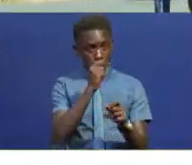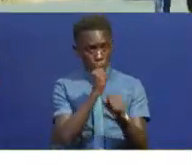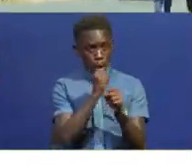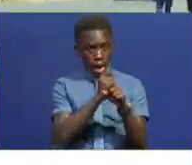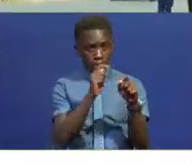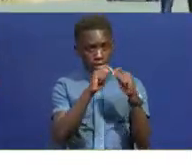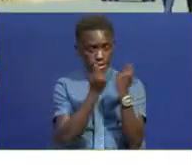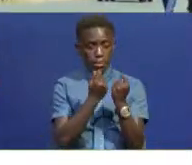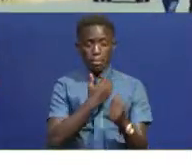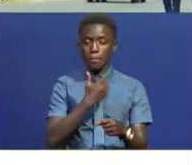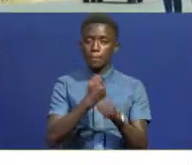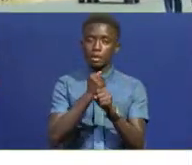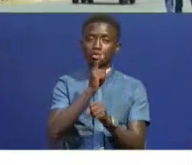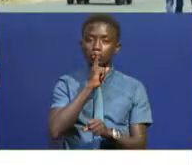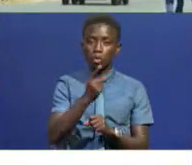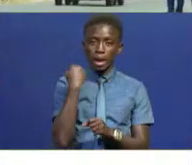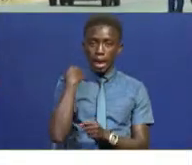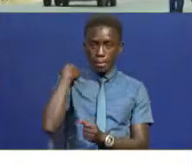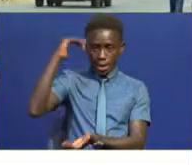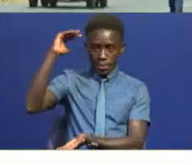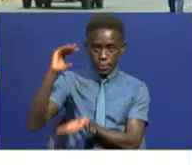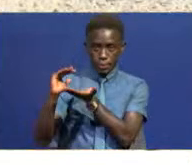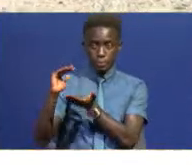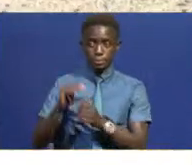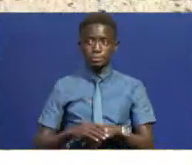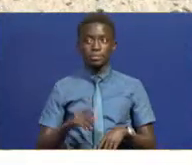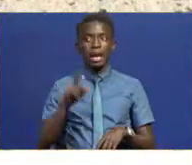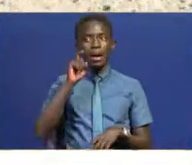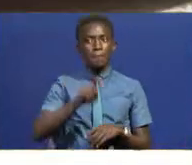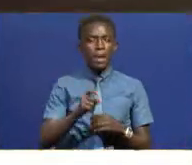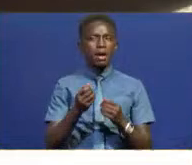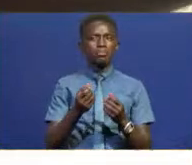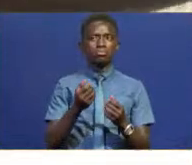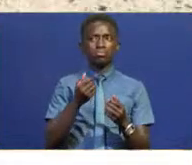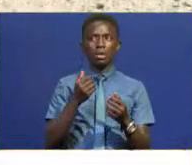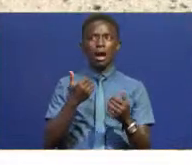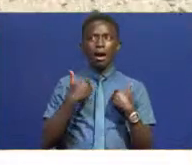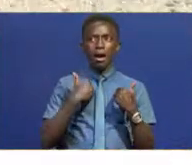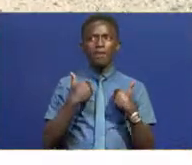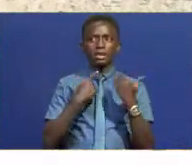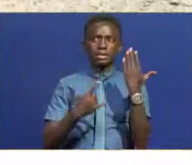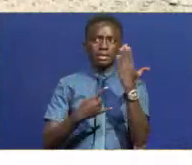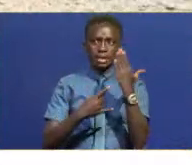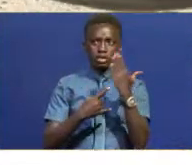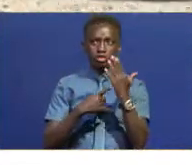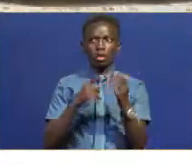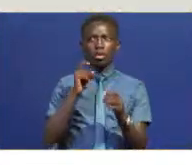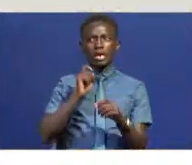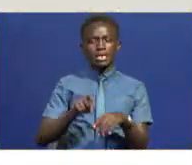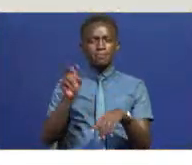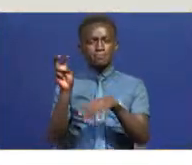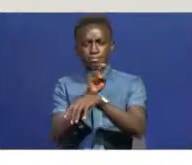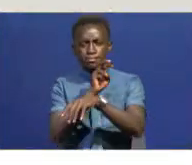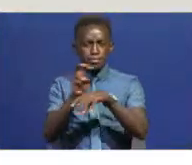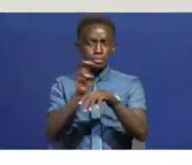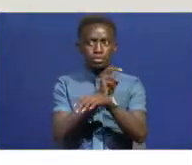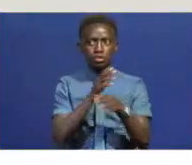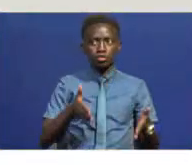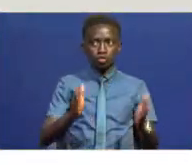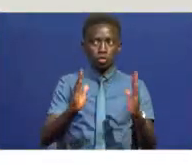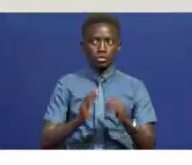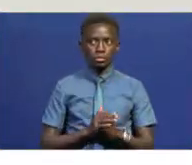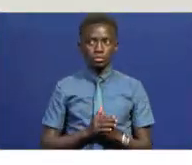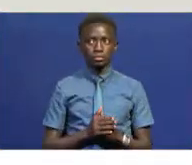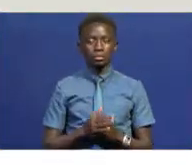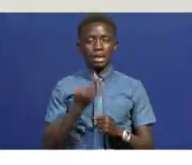road infrastructure and deploy modern traffic technology to monitor the roads also featured prominently. 38%